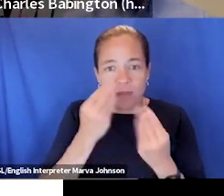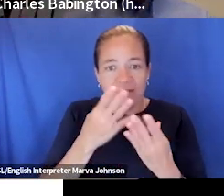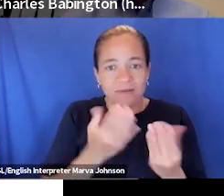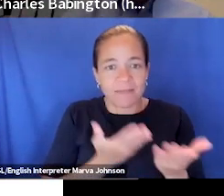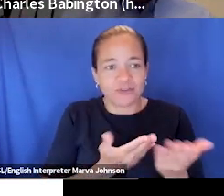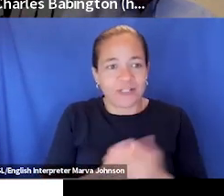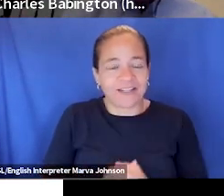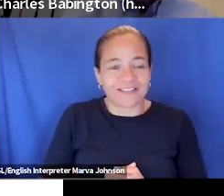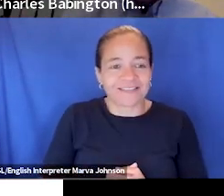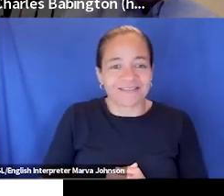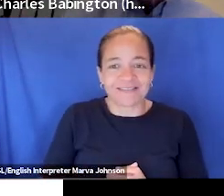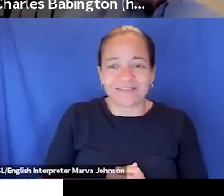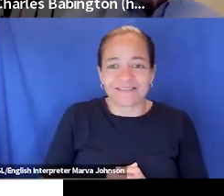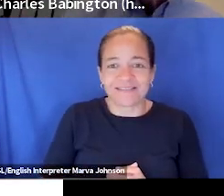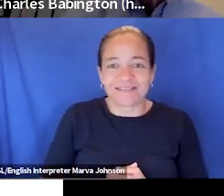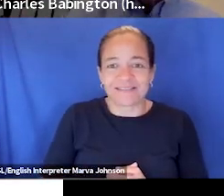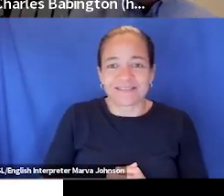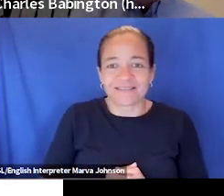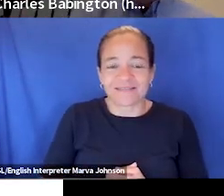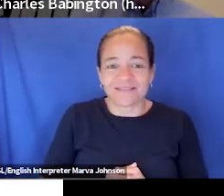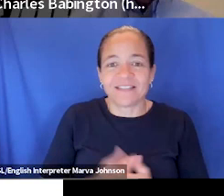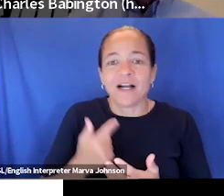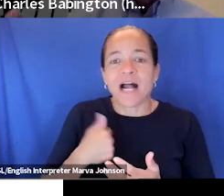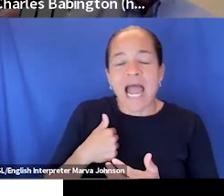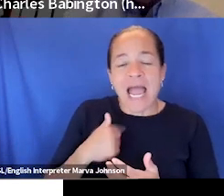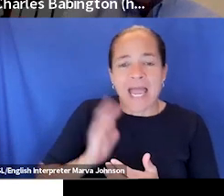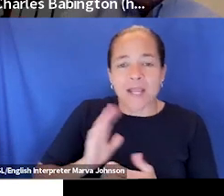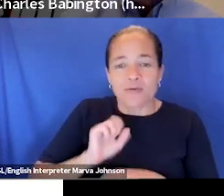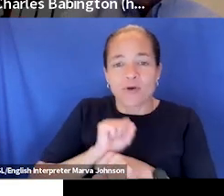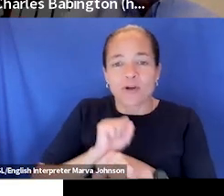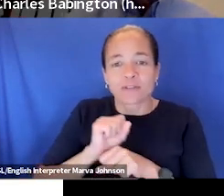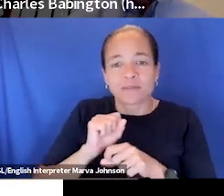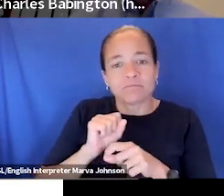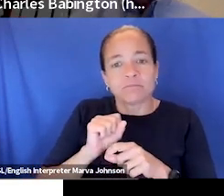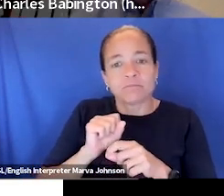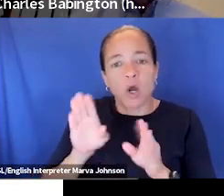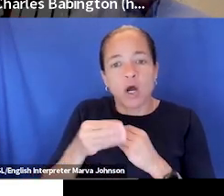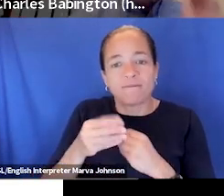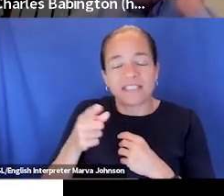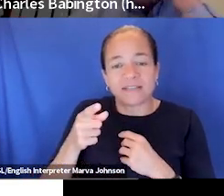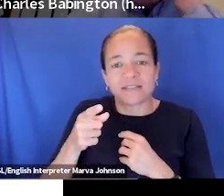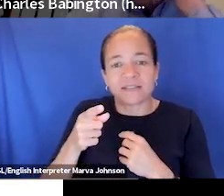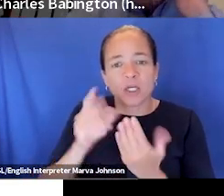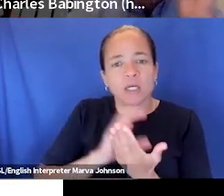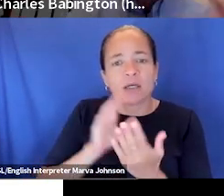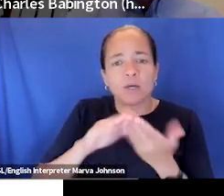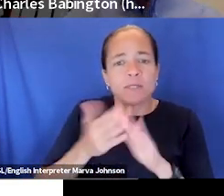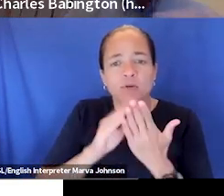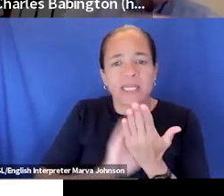I worked in an office that had a community calendar, and the woman who ran that community calendar was named Margaret Balcom, and she'd get lots